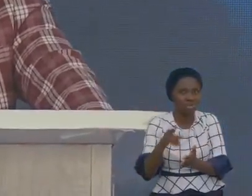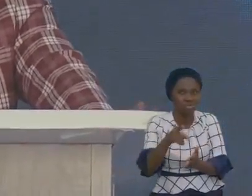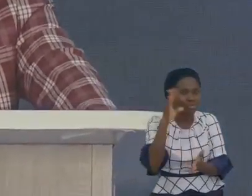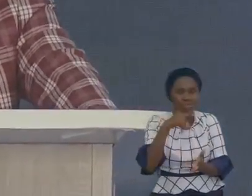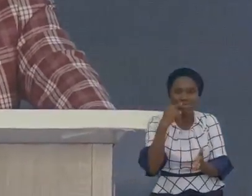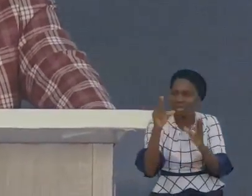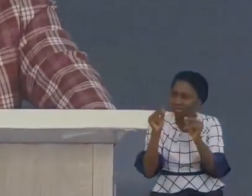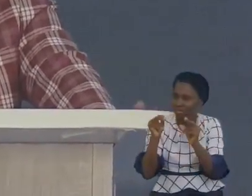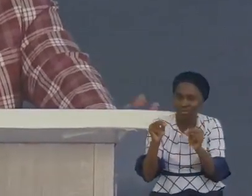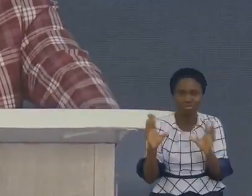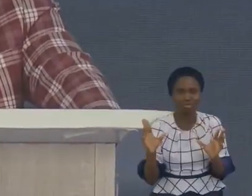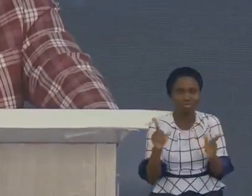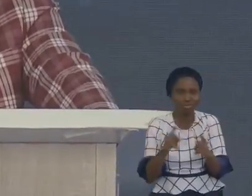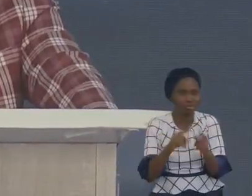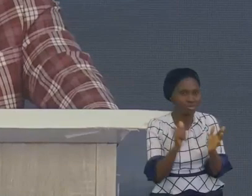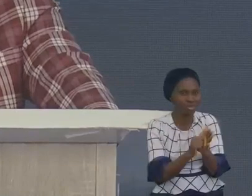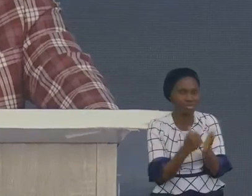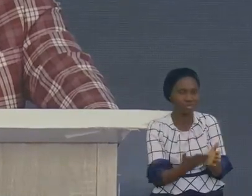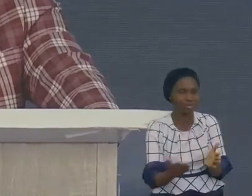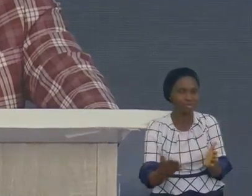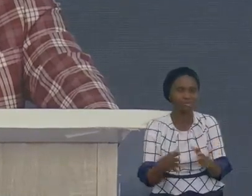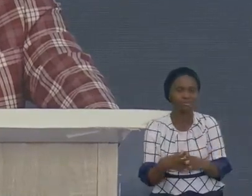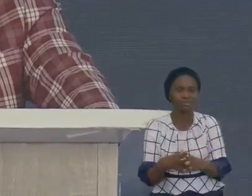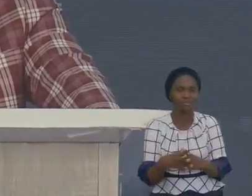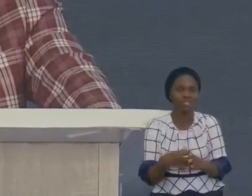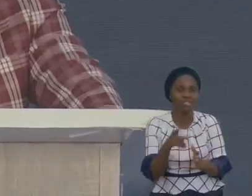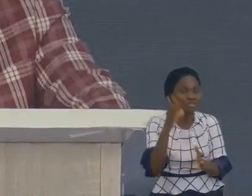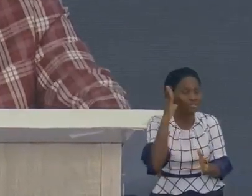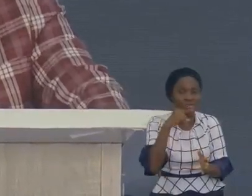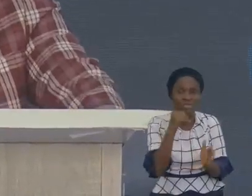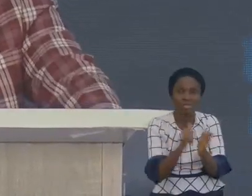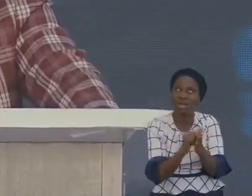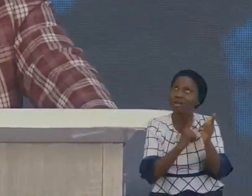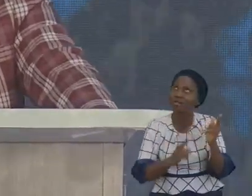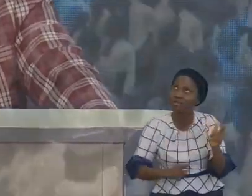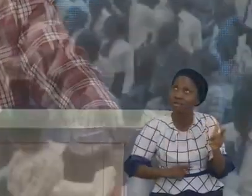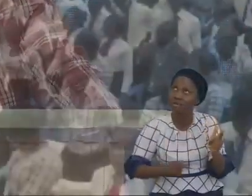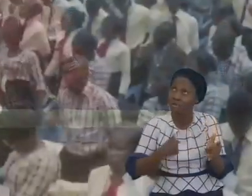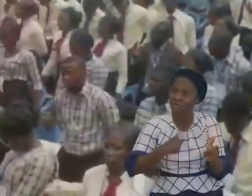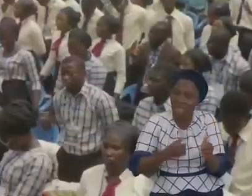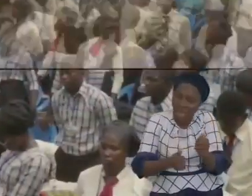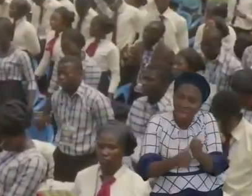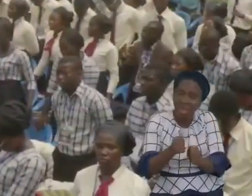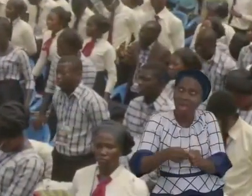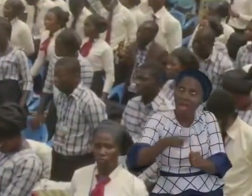Lord, higher ground is only my pursuit.